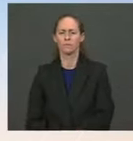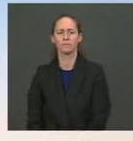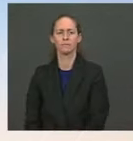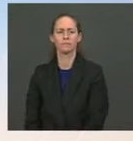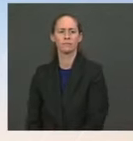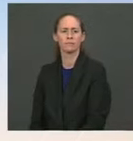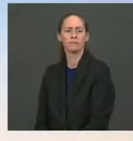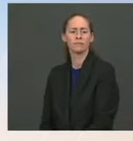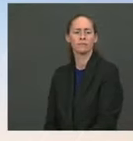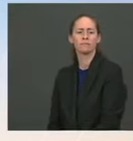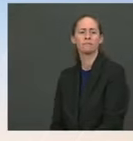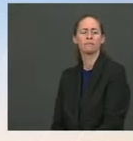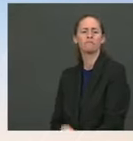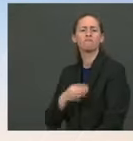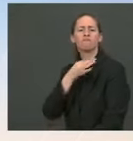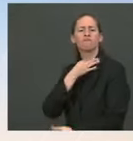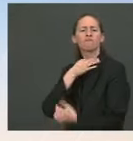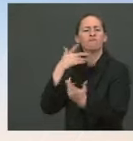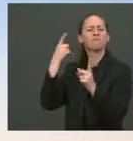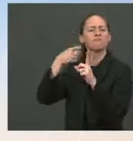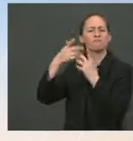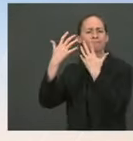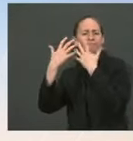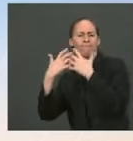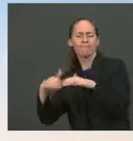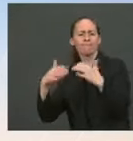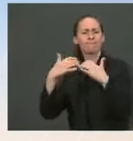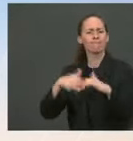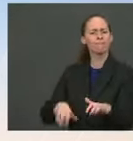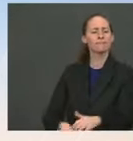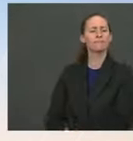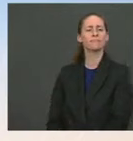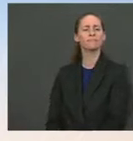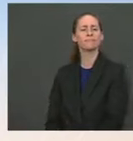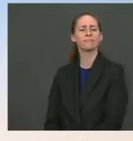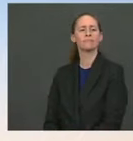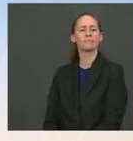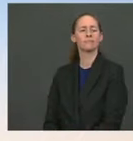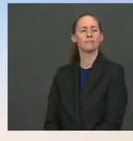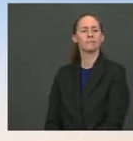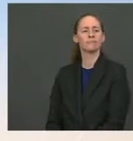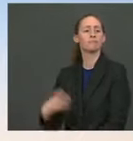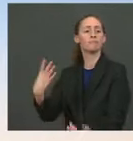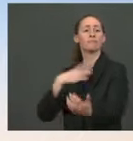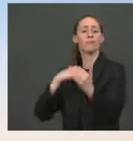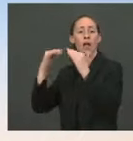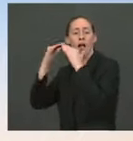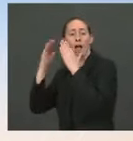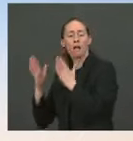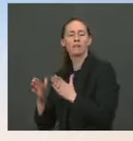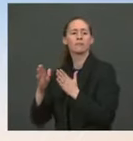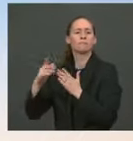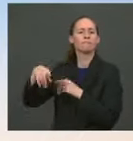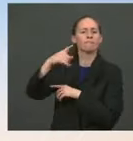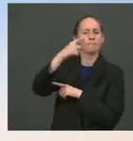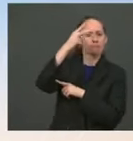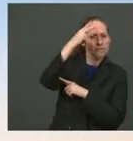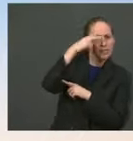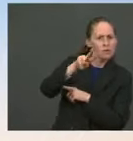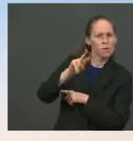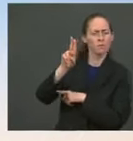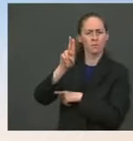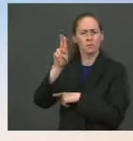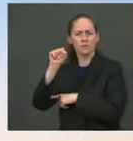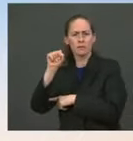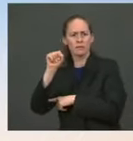summit happening next week between the United States, Mexico, and Canada here at the White House? I don't have any information on that. I'm happy to check with the